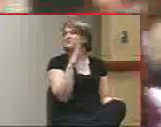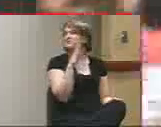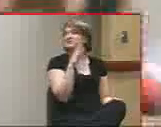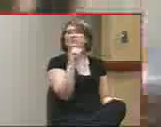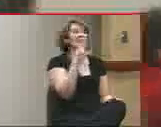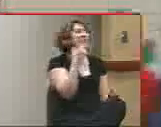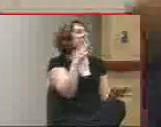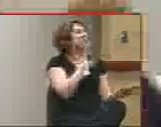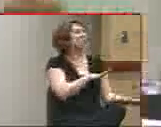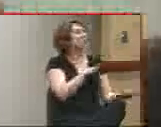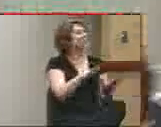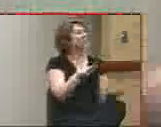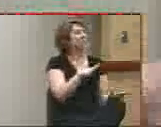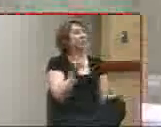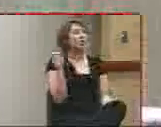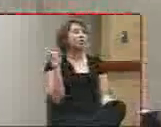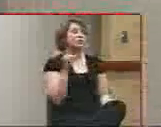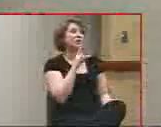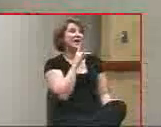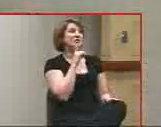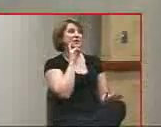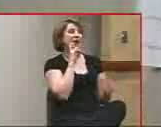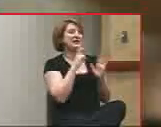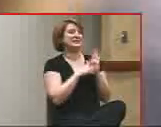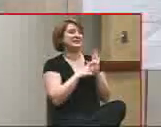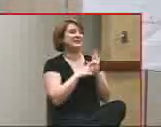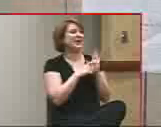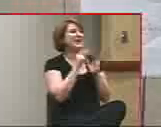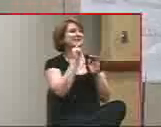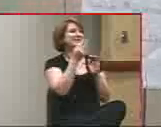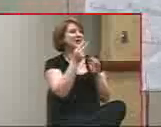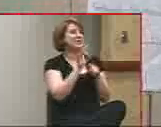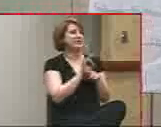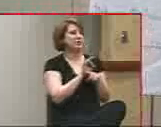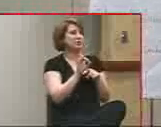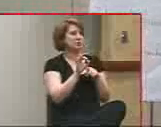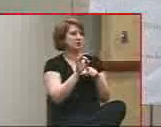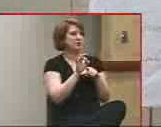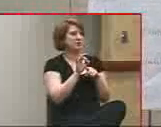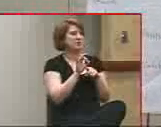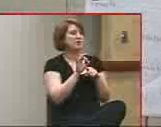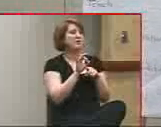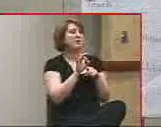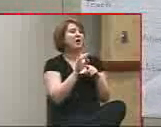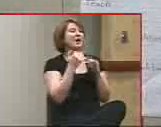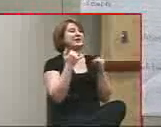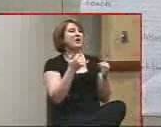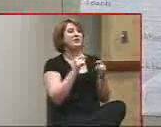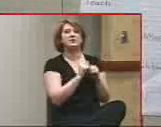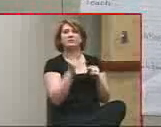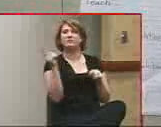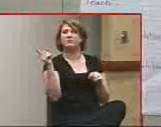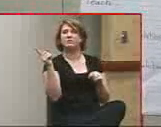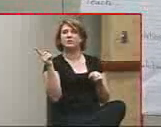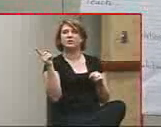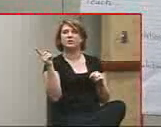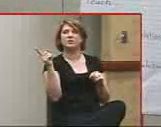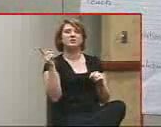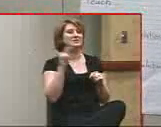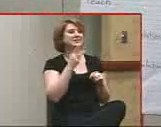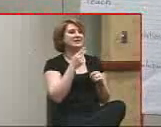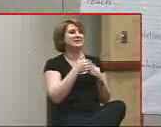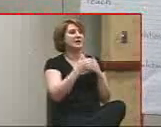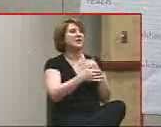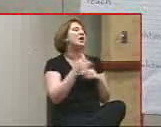you actually are identifying, and this did also, a second function. Now the team has said